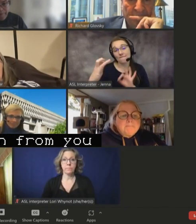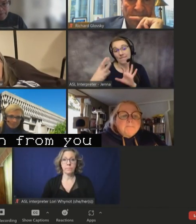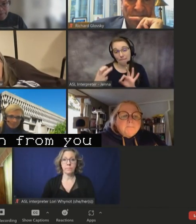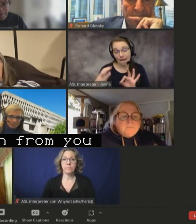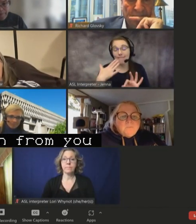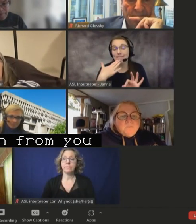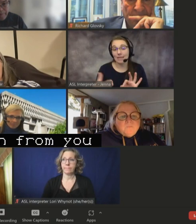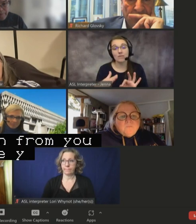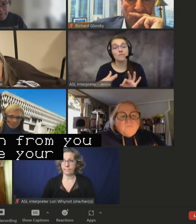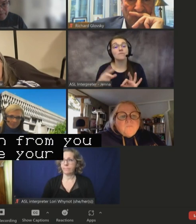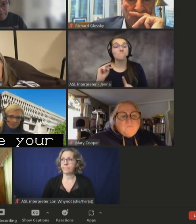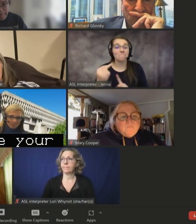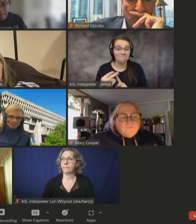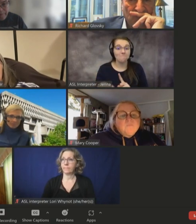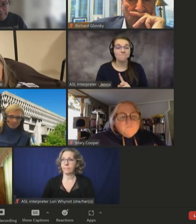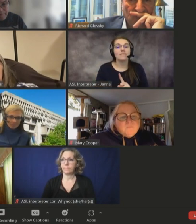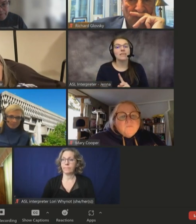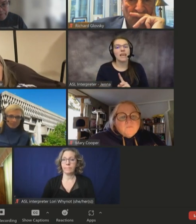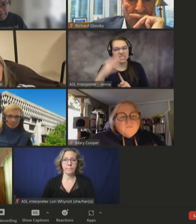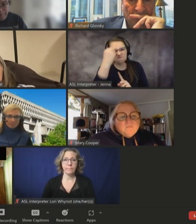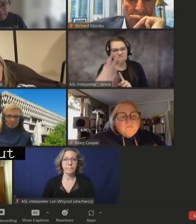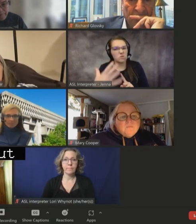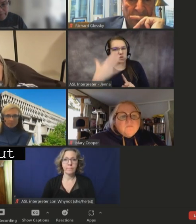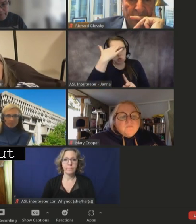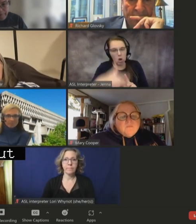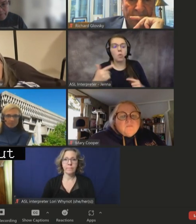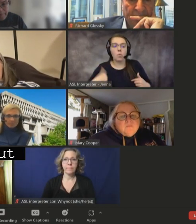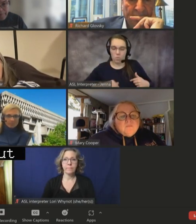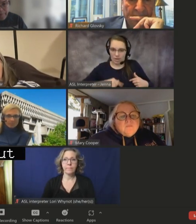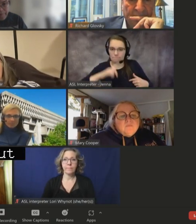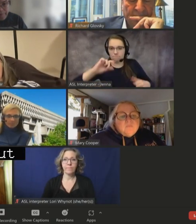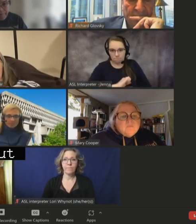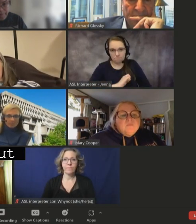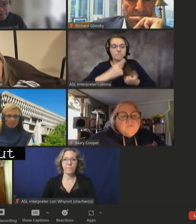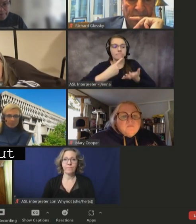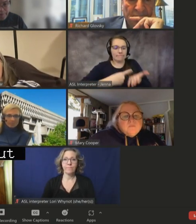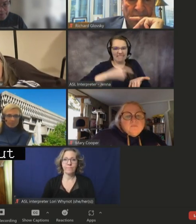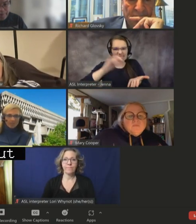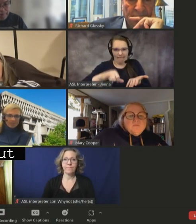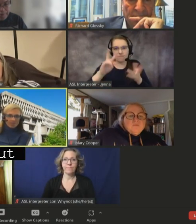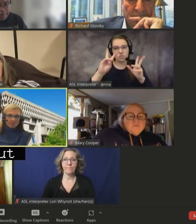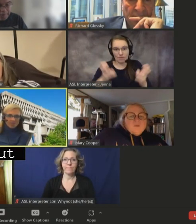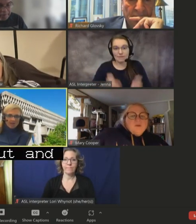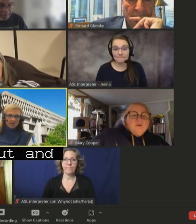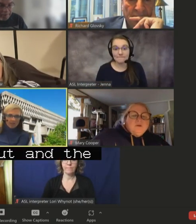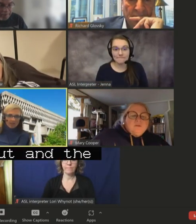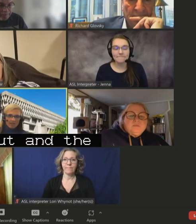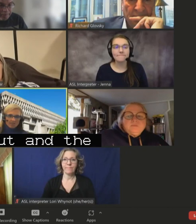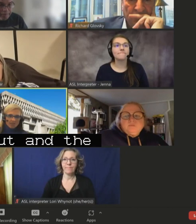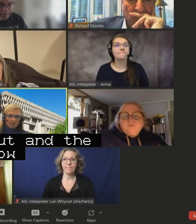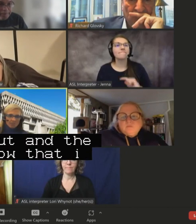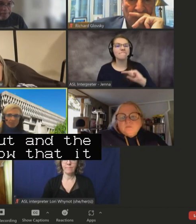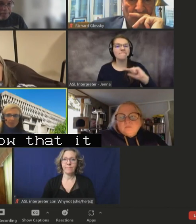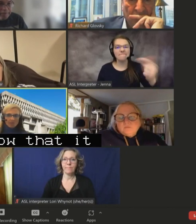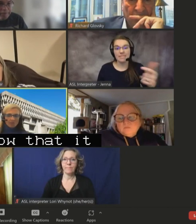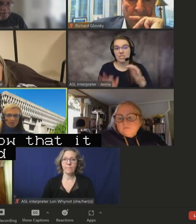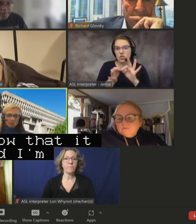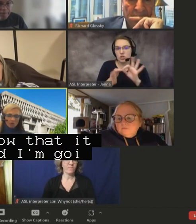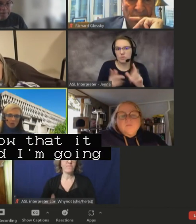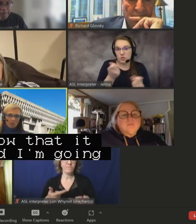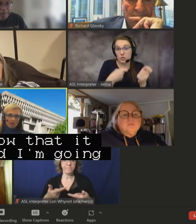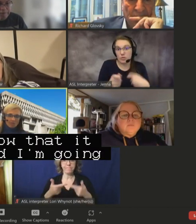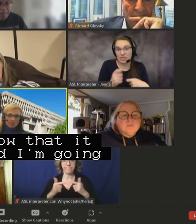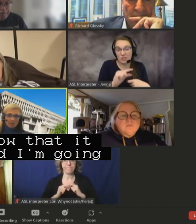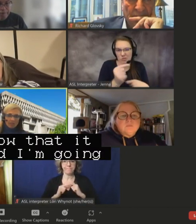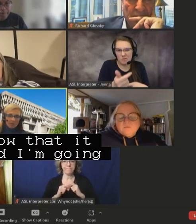and just know that it is a conversation, an ongoing conversation that we are having. And Sarah, can I ask, we'll